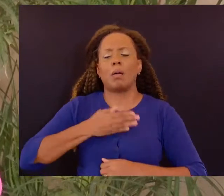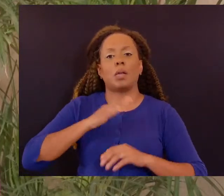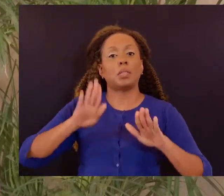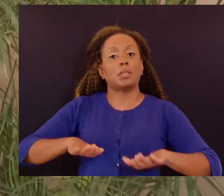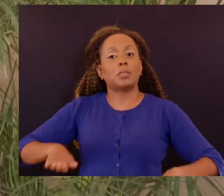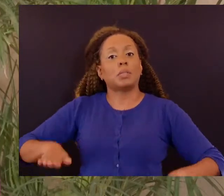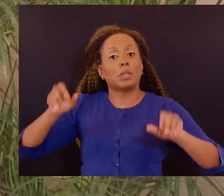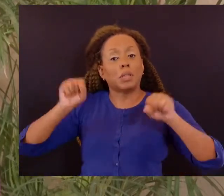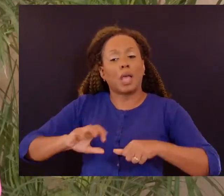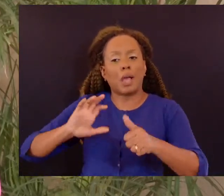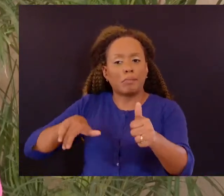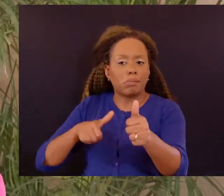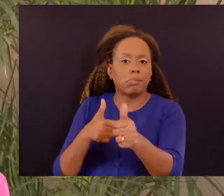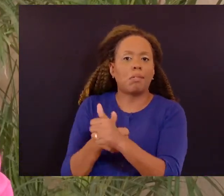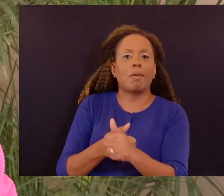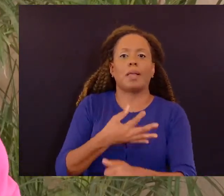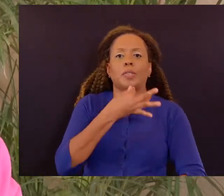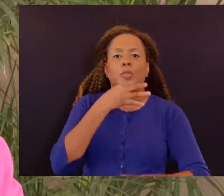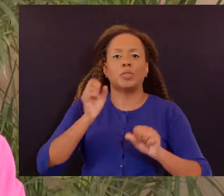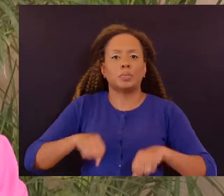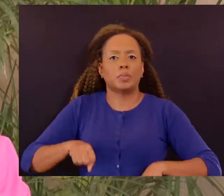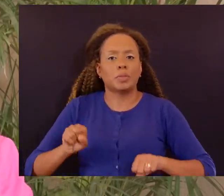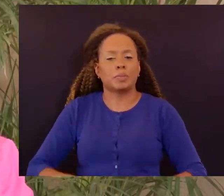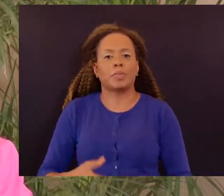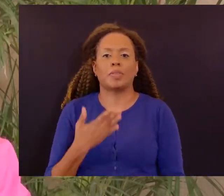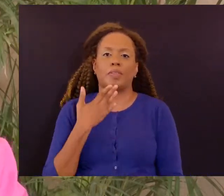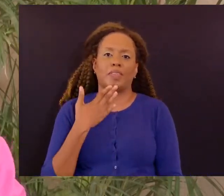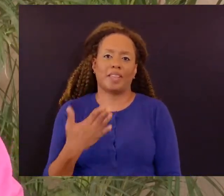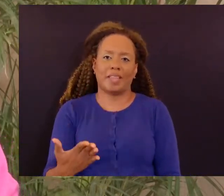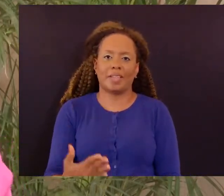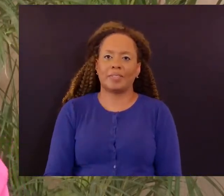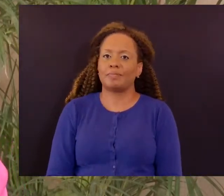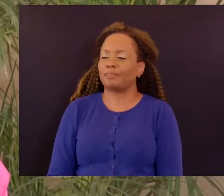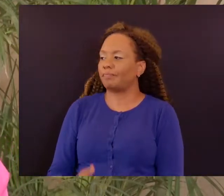as soon as possible. Thank you.